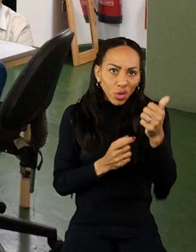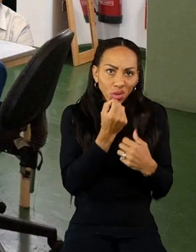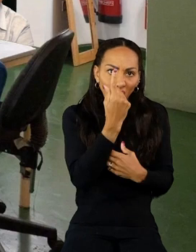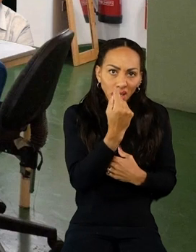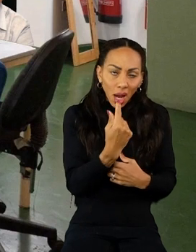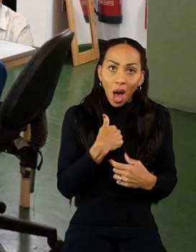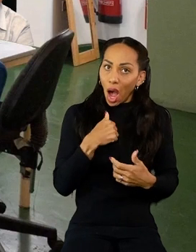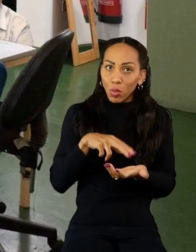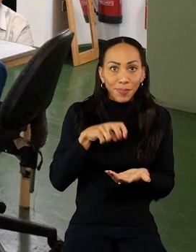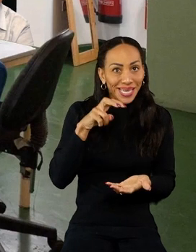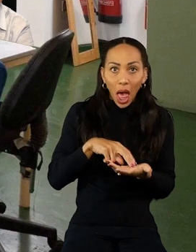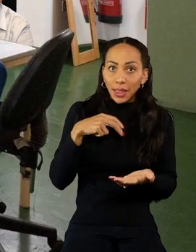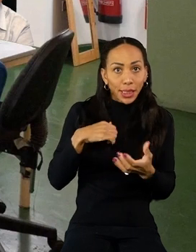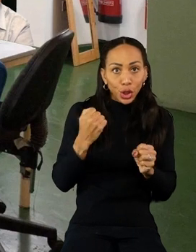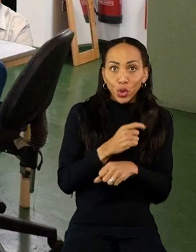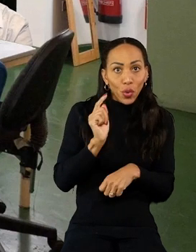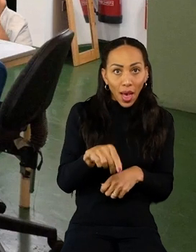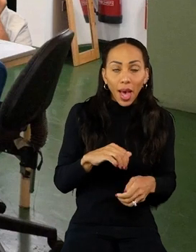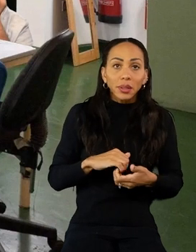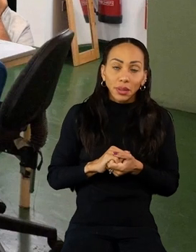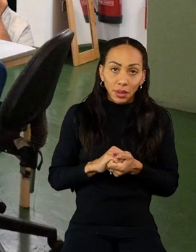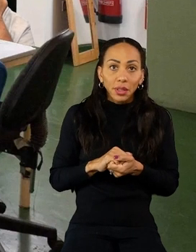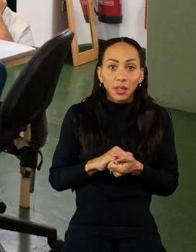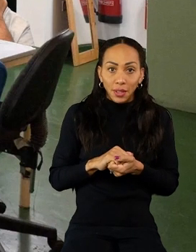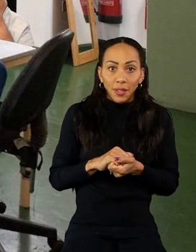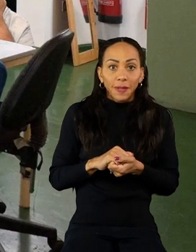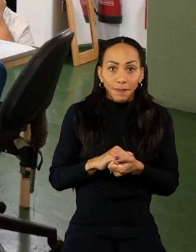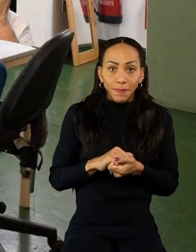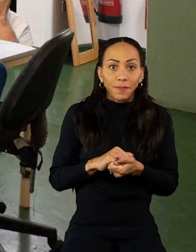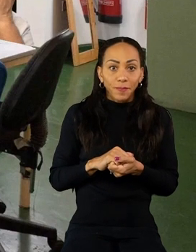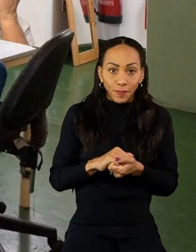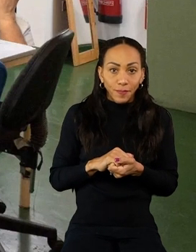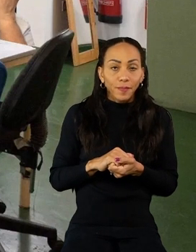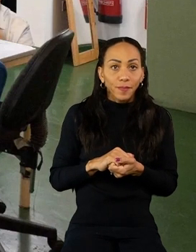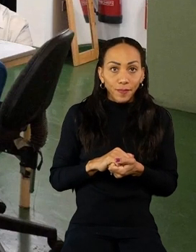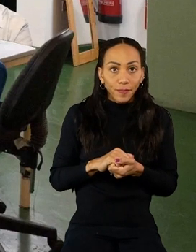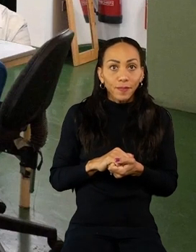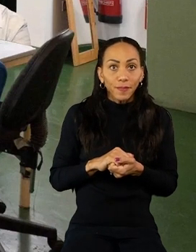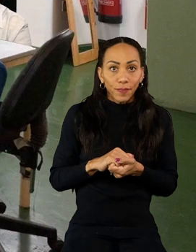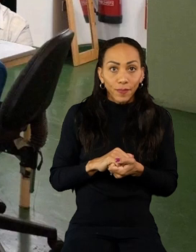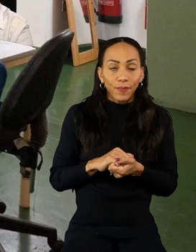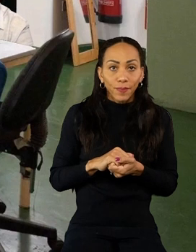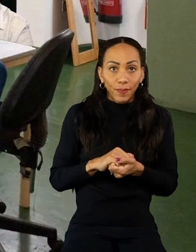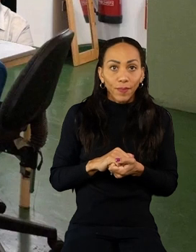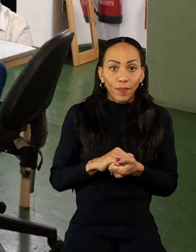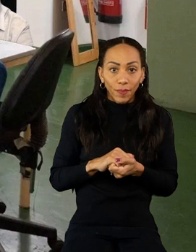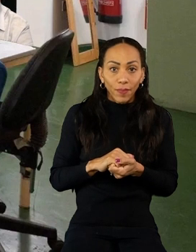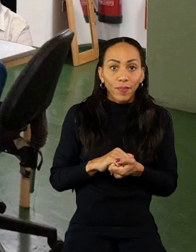Paul. Mm-hmm. I think that's a really good idea. I would very, very be delighted to do that,